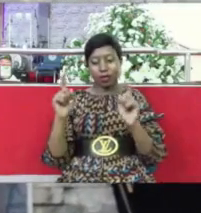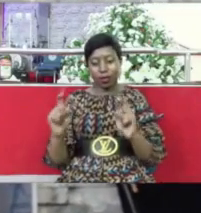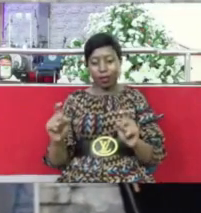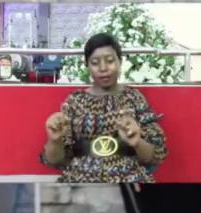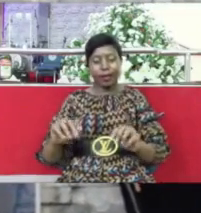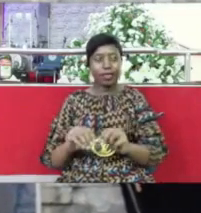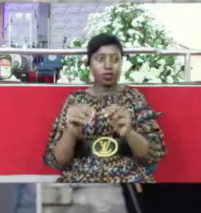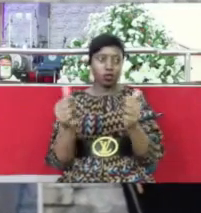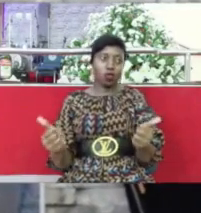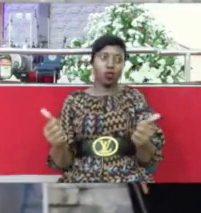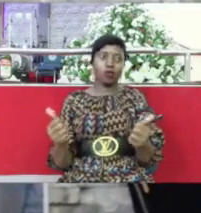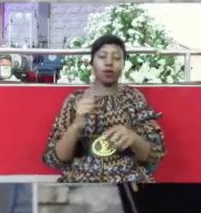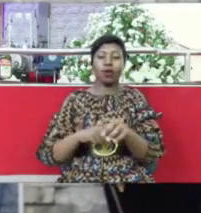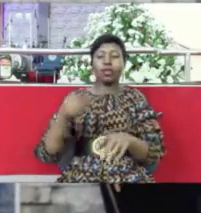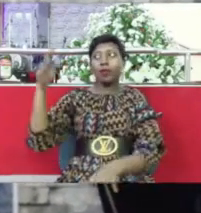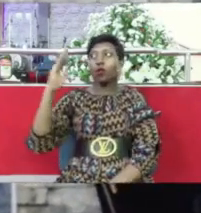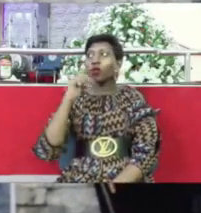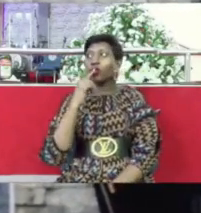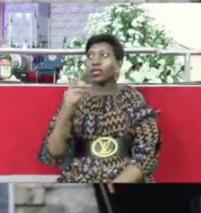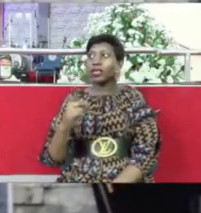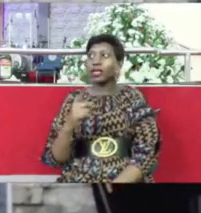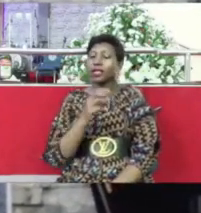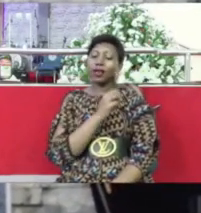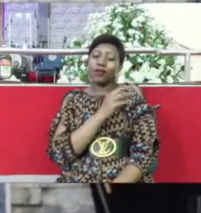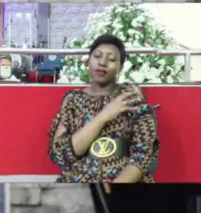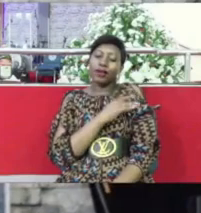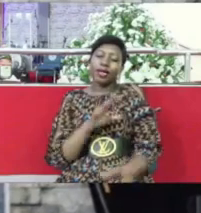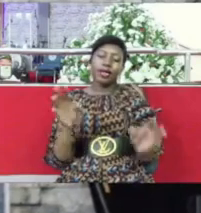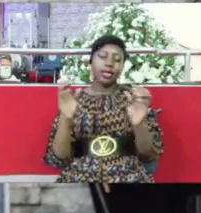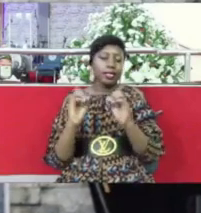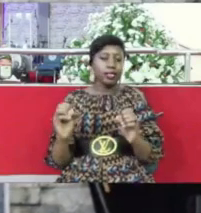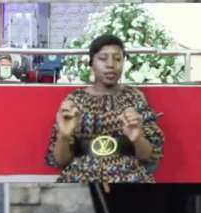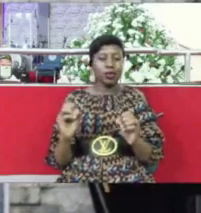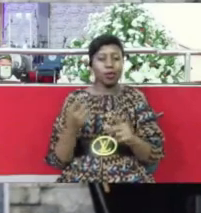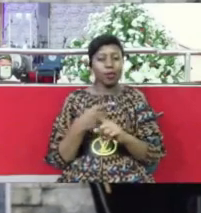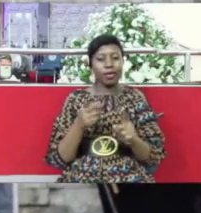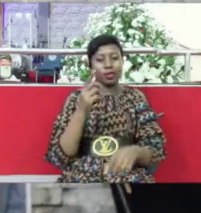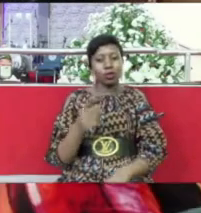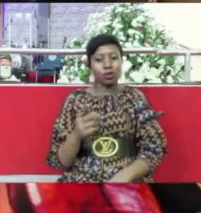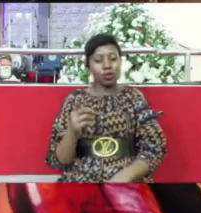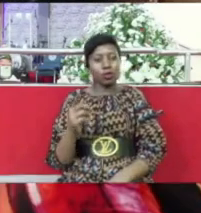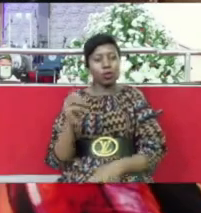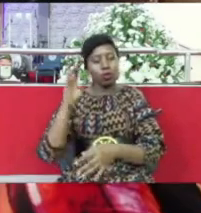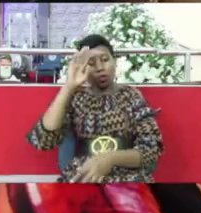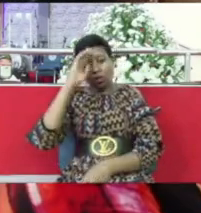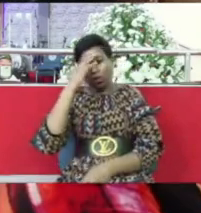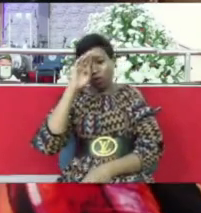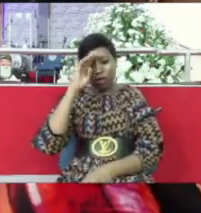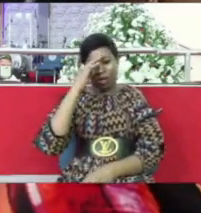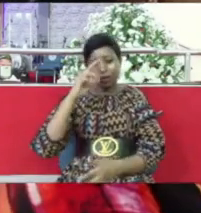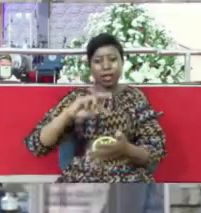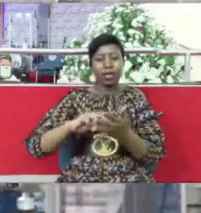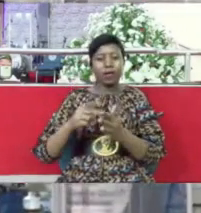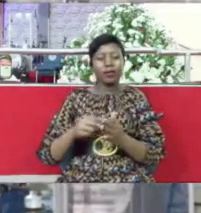afraid, Mungu anaposema nisiogope, but you have a but there, lakini, you are canceling that other statement. Kwamba unaharibu ile nukuu nyingine. So they came